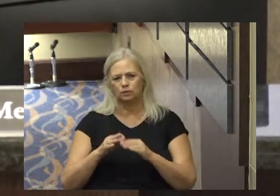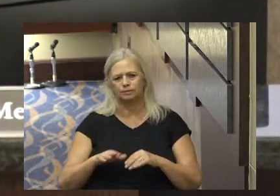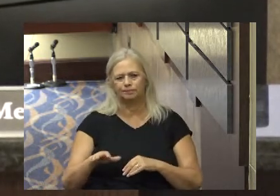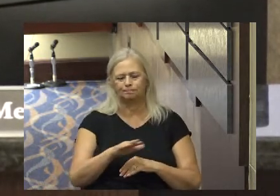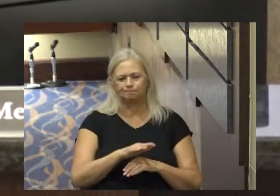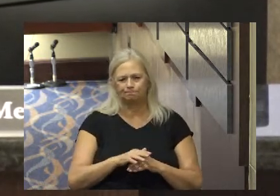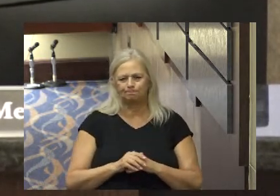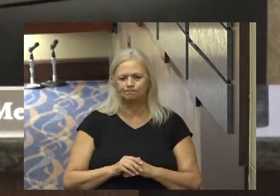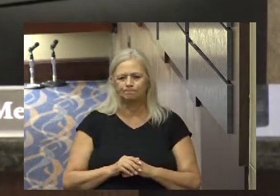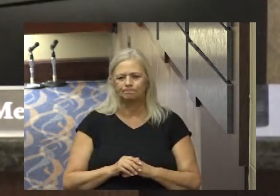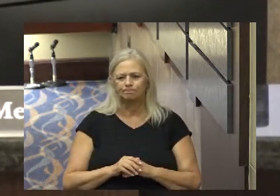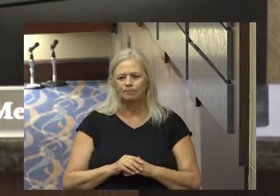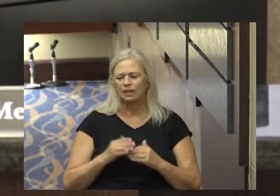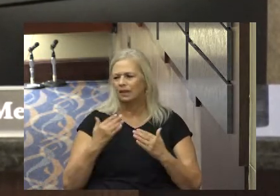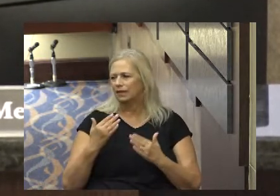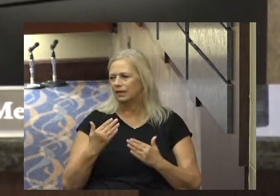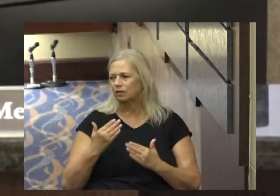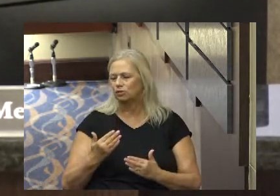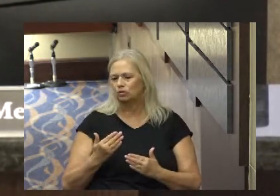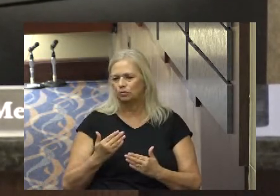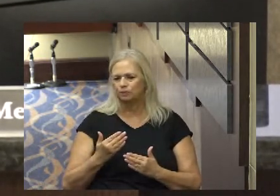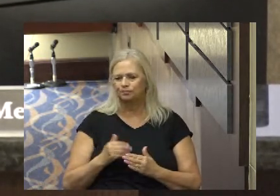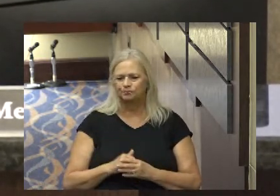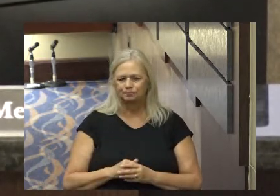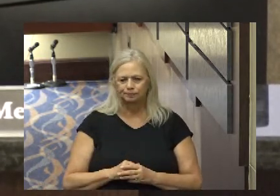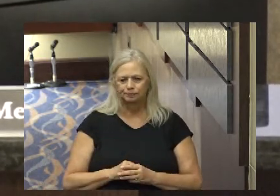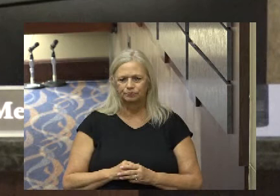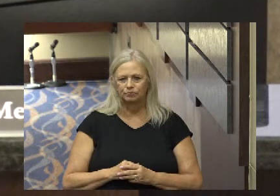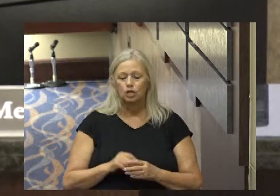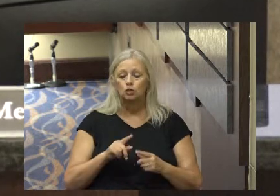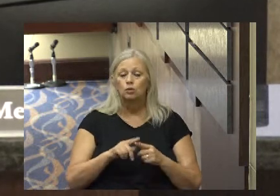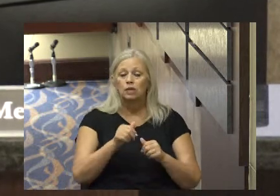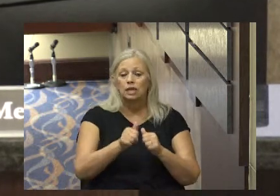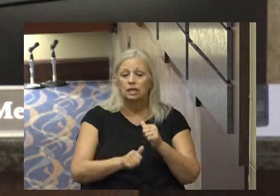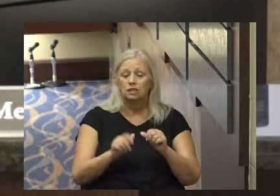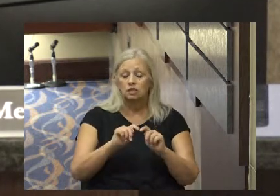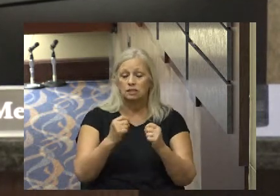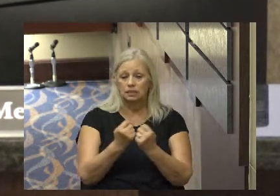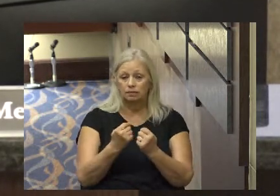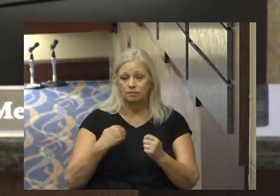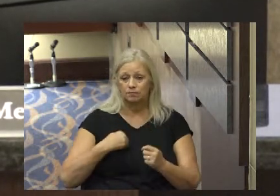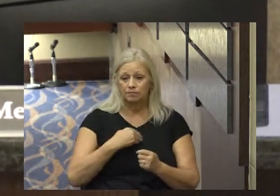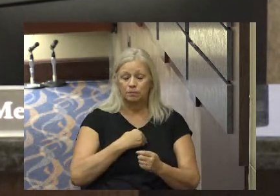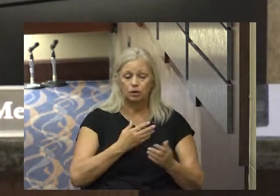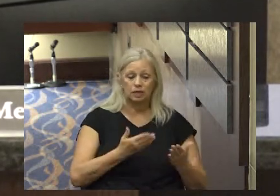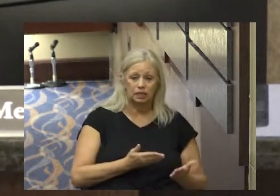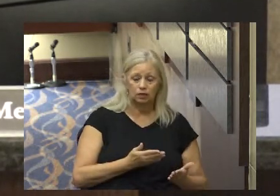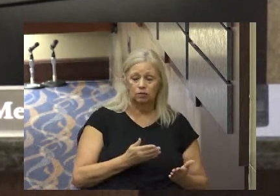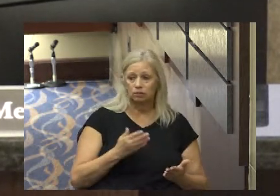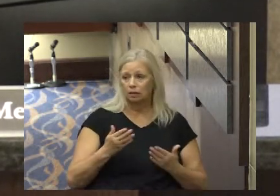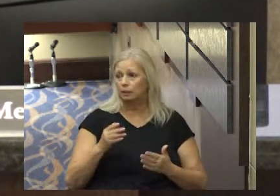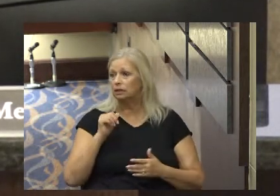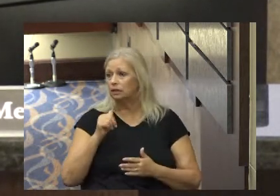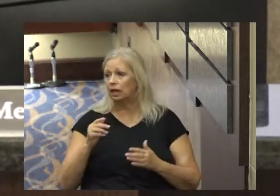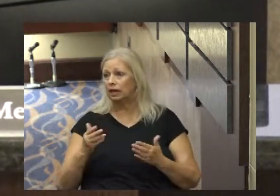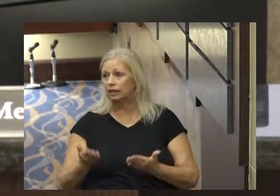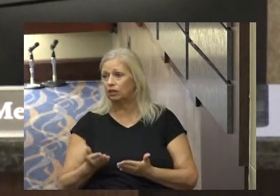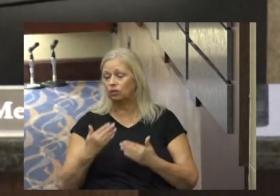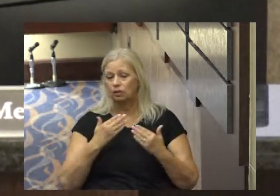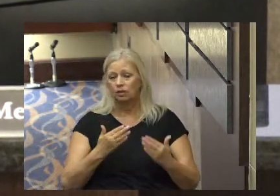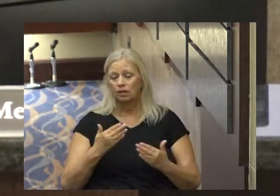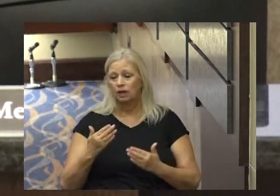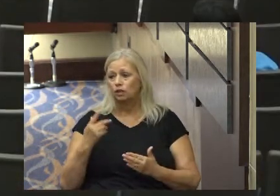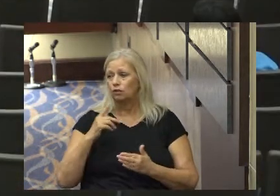and we're strong in partnership on that. So to each of your team members that are here or not here, thank you so much for all that you